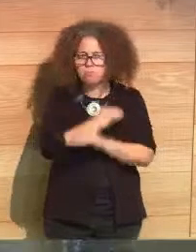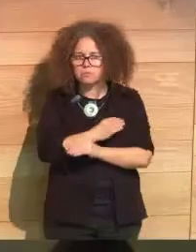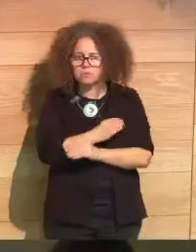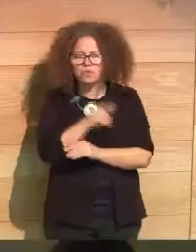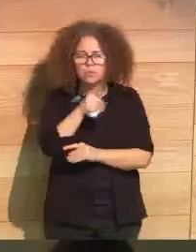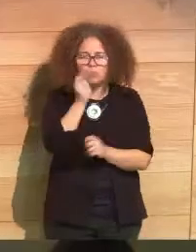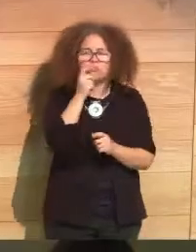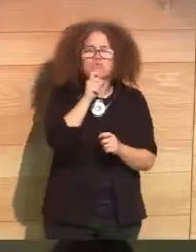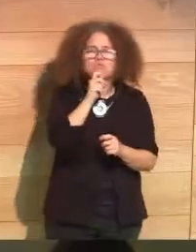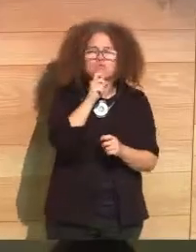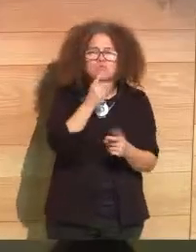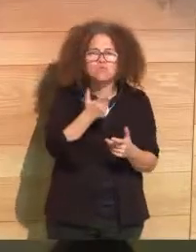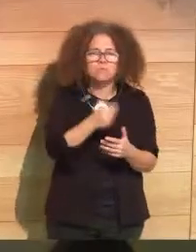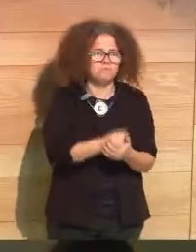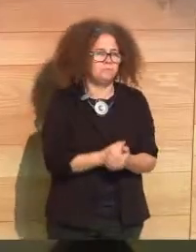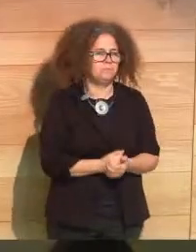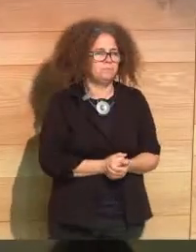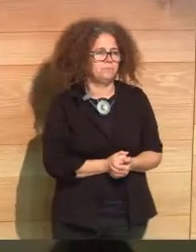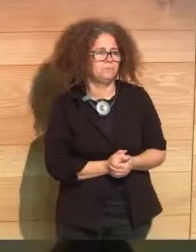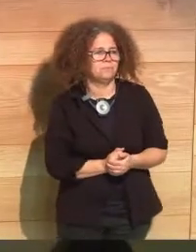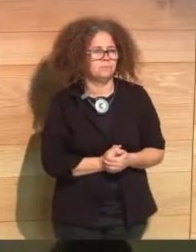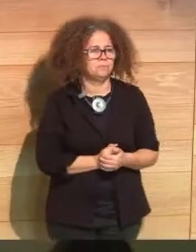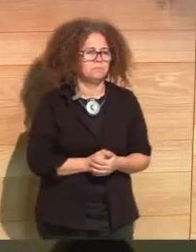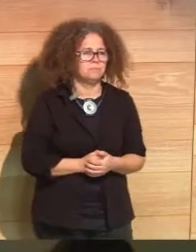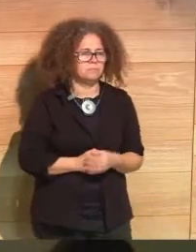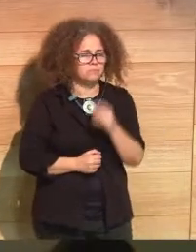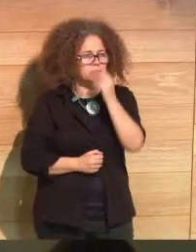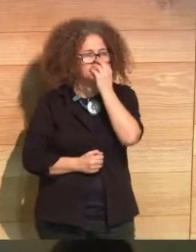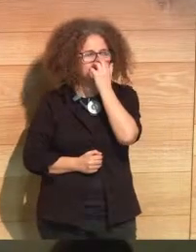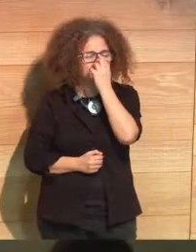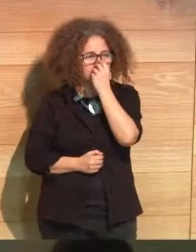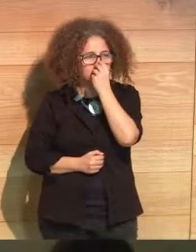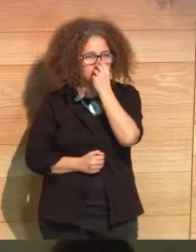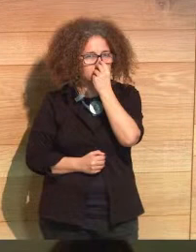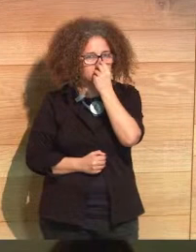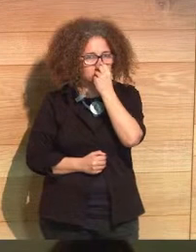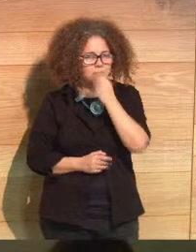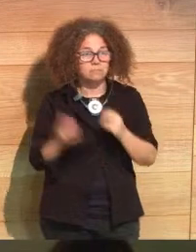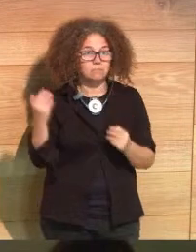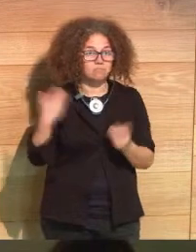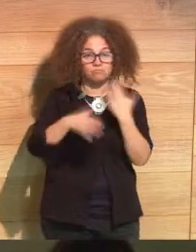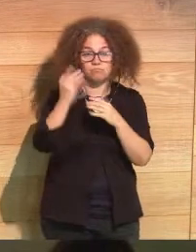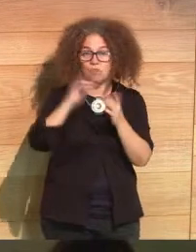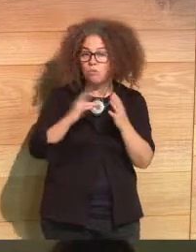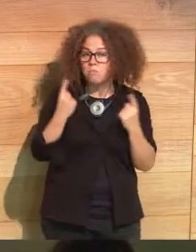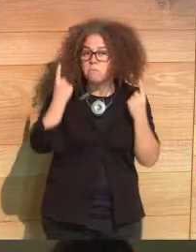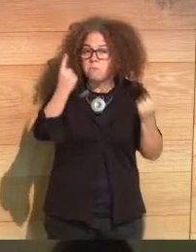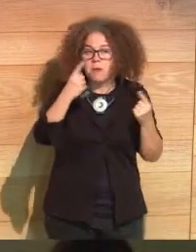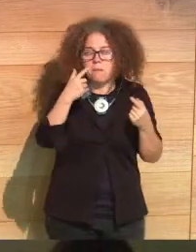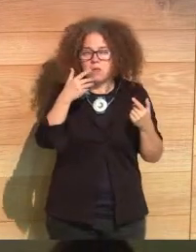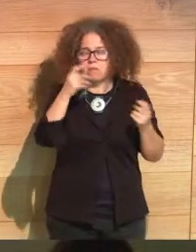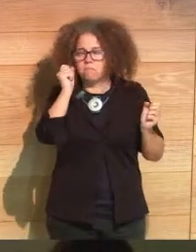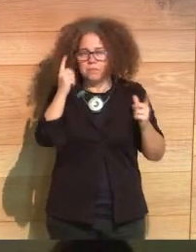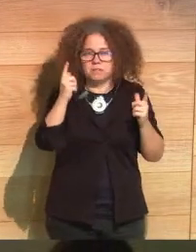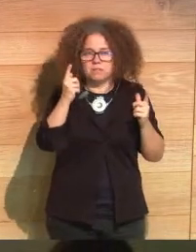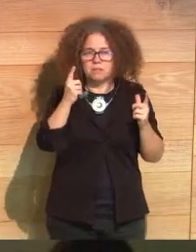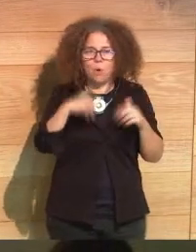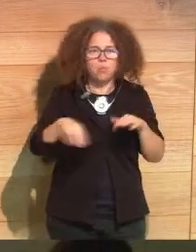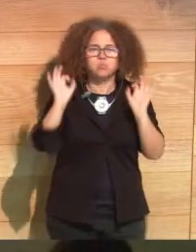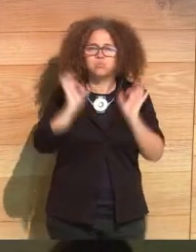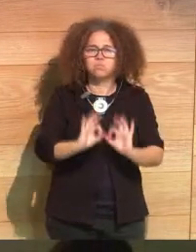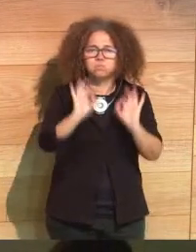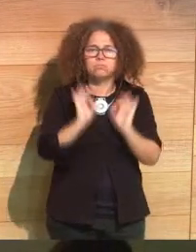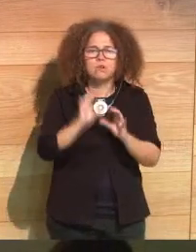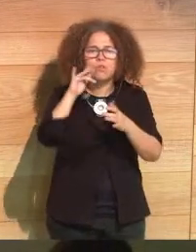I think the first iteration, the realization came from when we did with AntiVJ projection mapping on